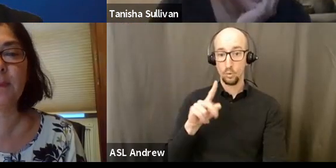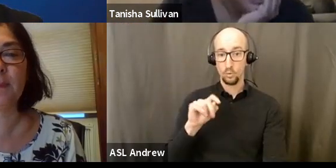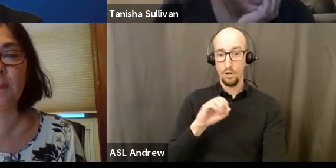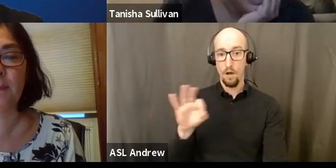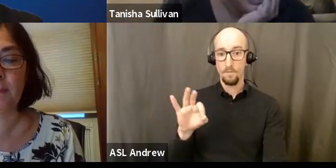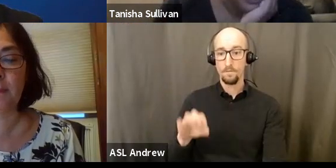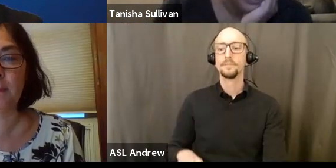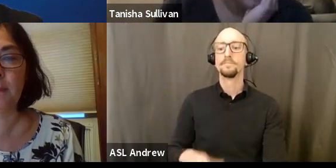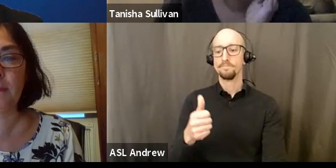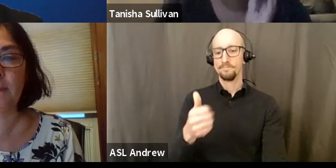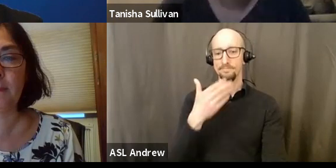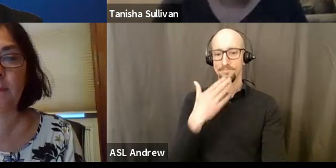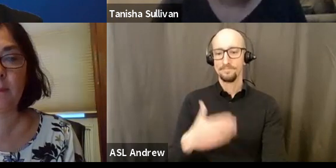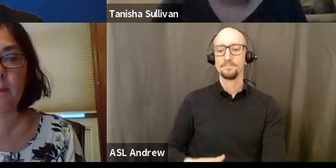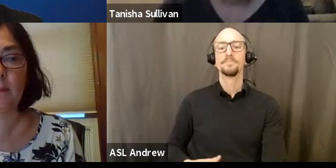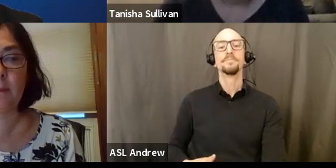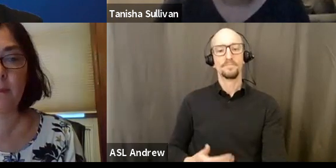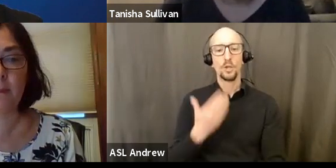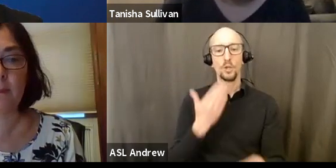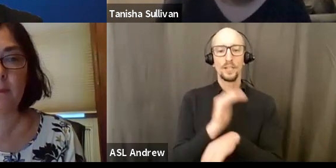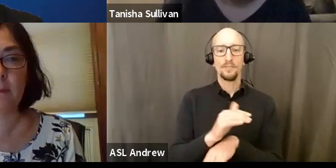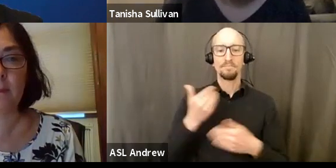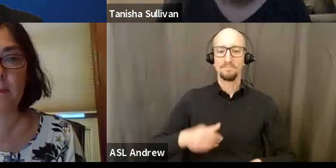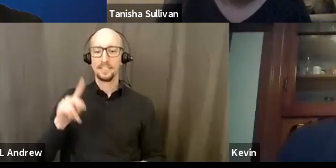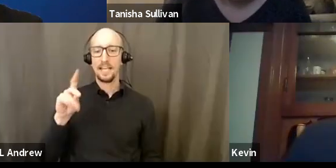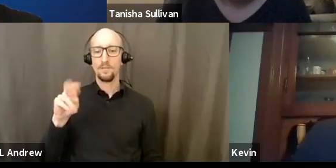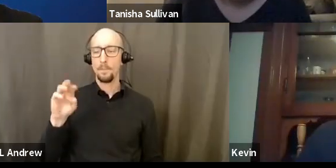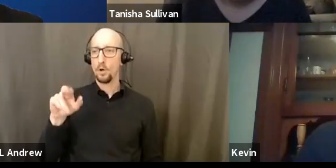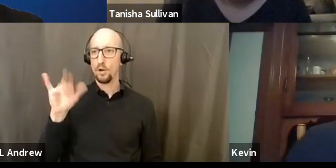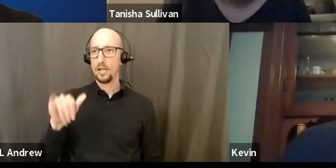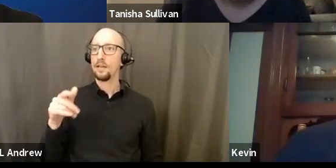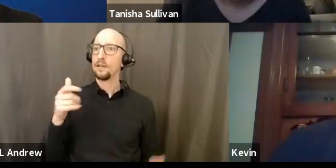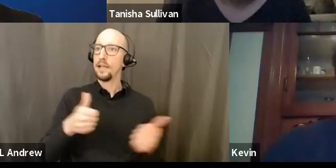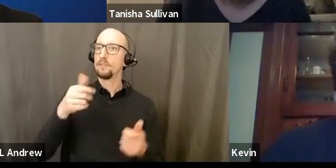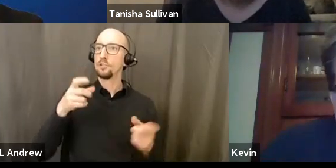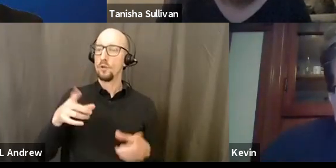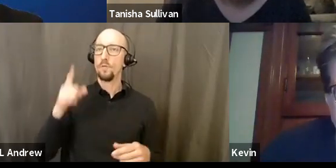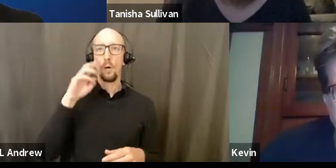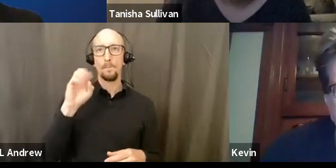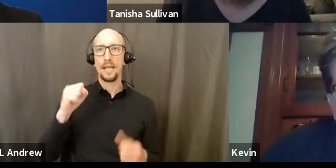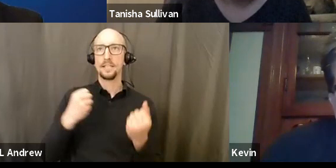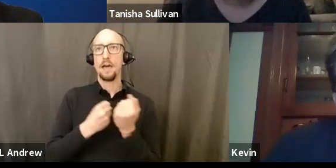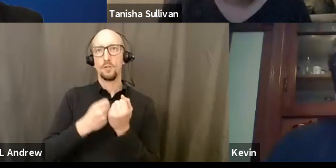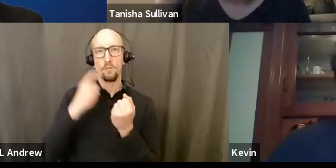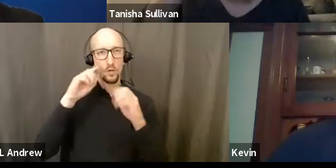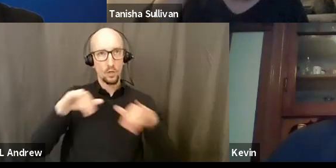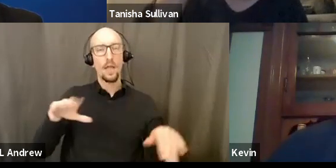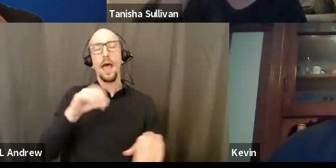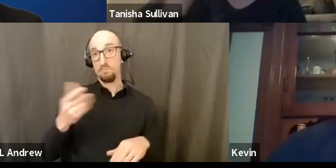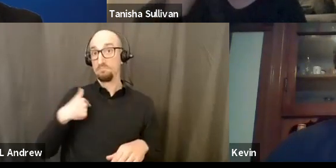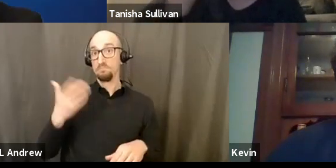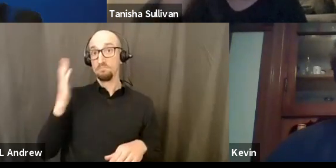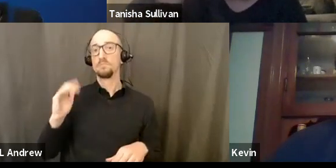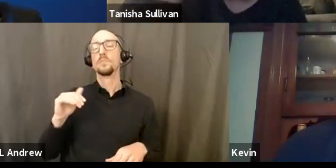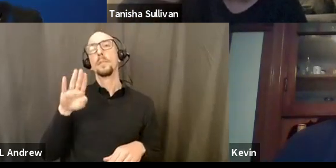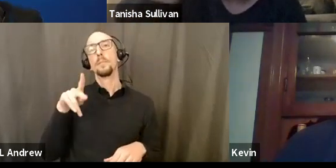Thank you. Good evening. I'm Kevin Murray, Executive Director of Mass Advocates for Children and a former BPS parent